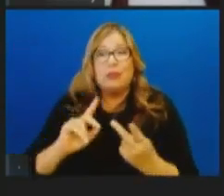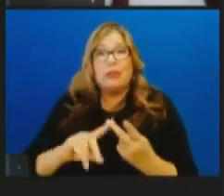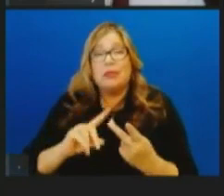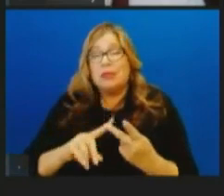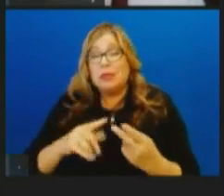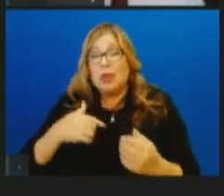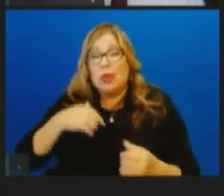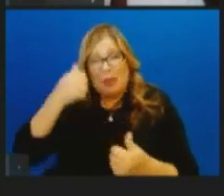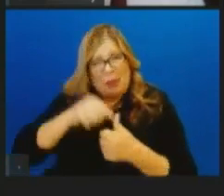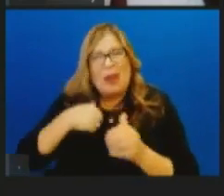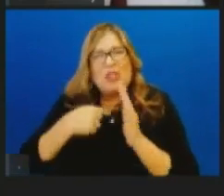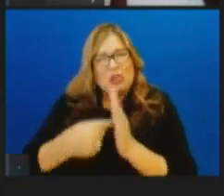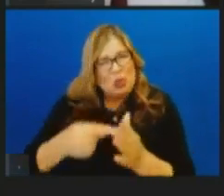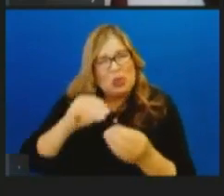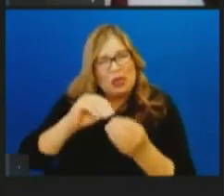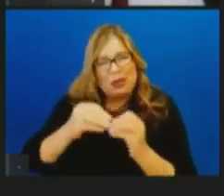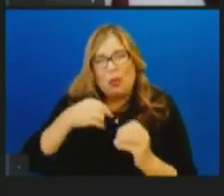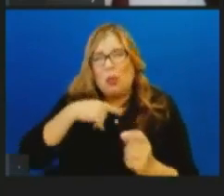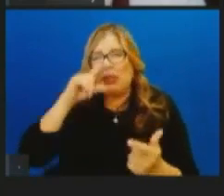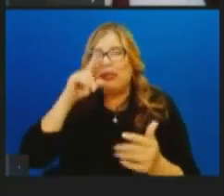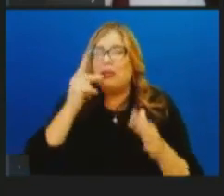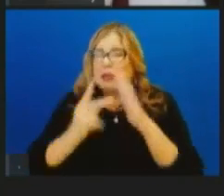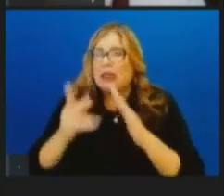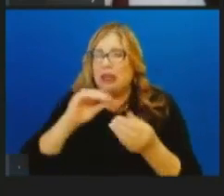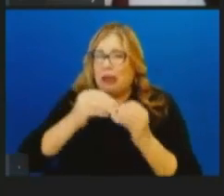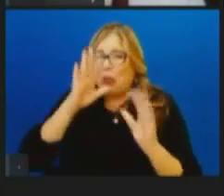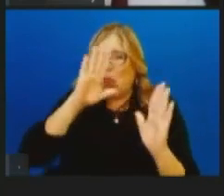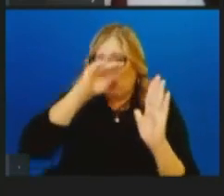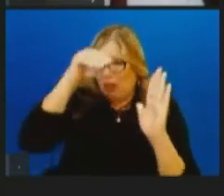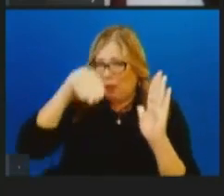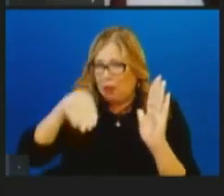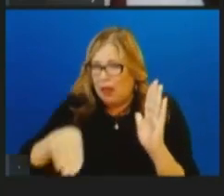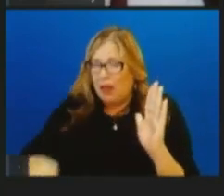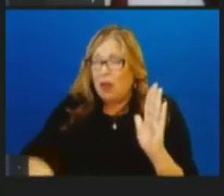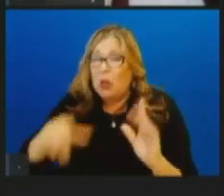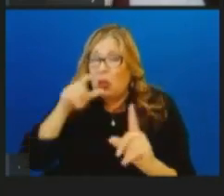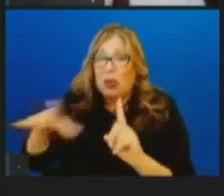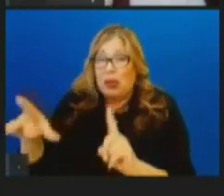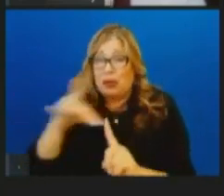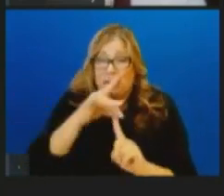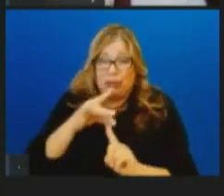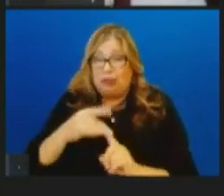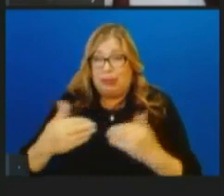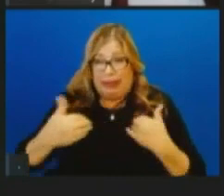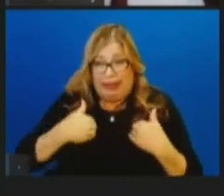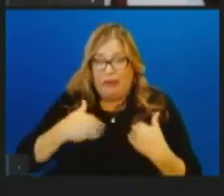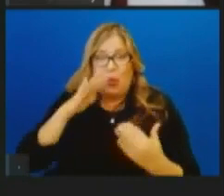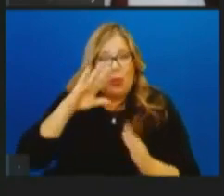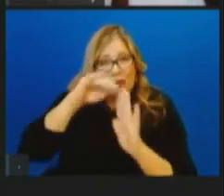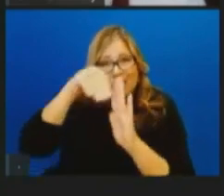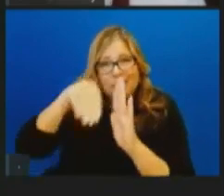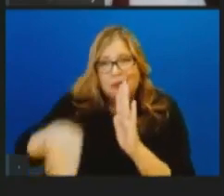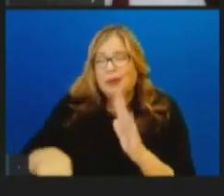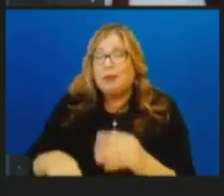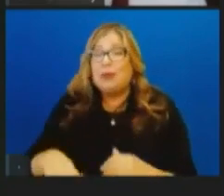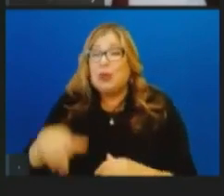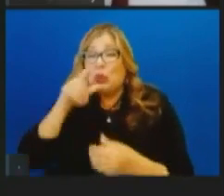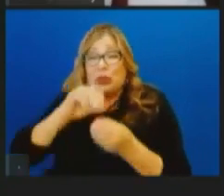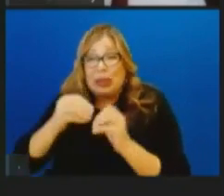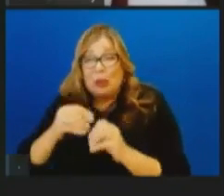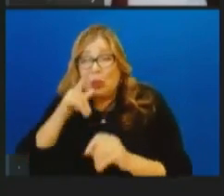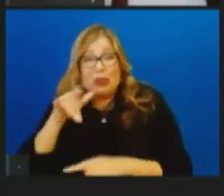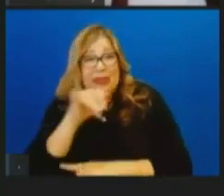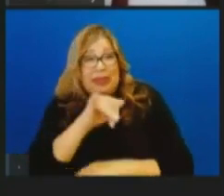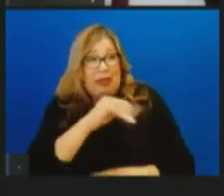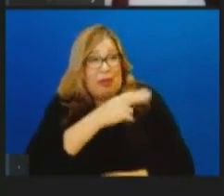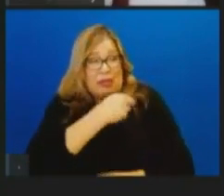are the case numbers will continue to come down, test positivity will come down, hospitalizations, both adult and pediatric, will come down. And